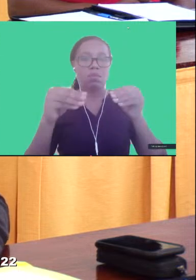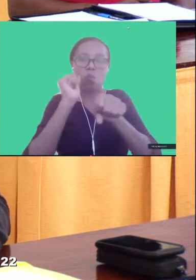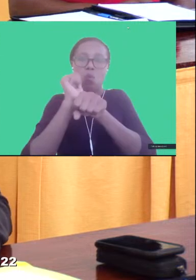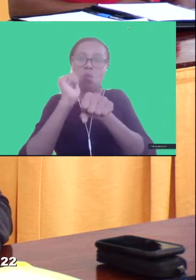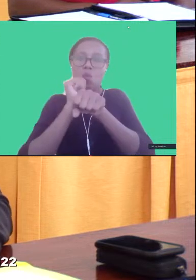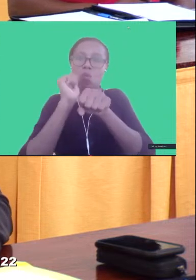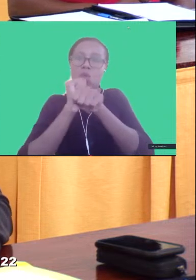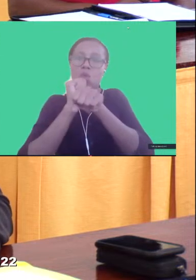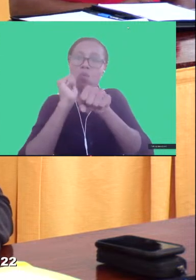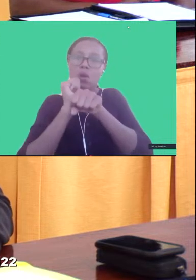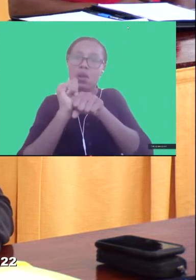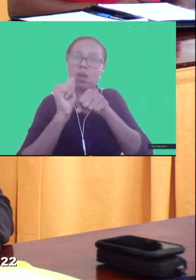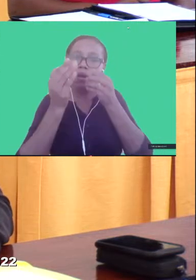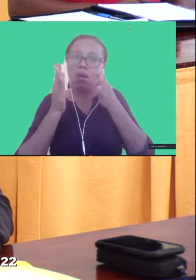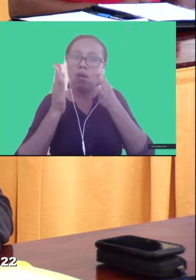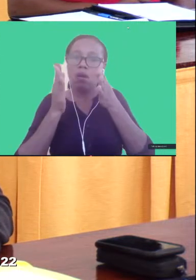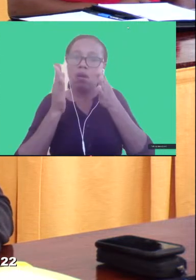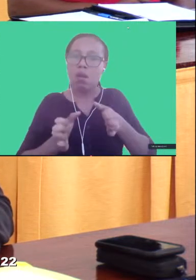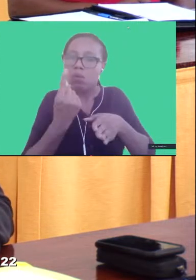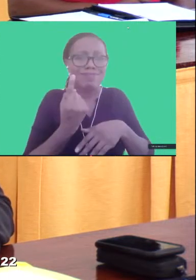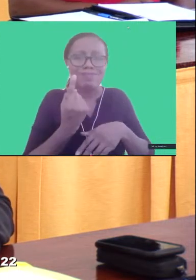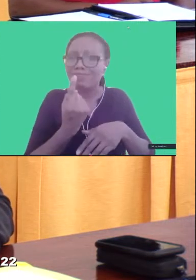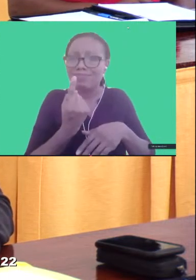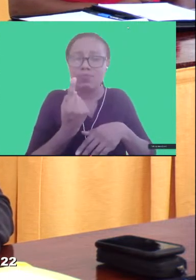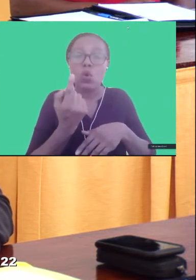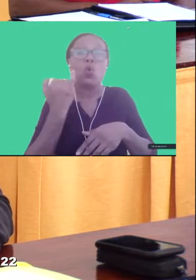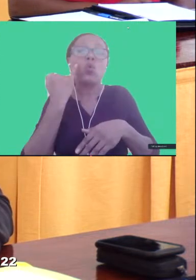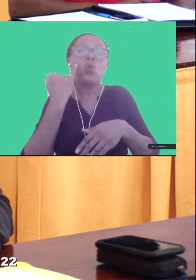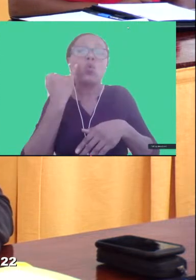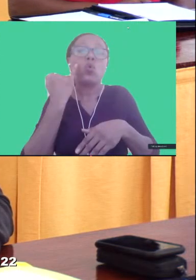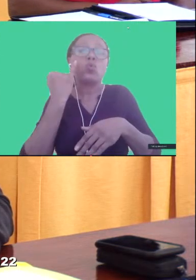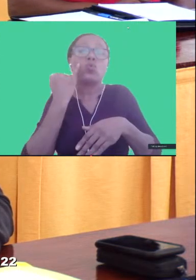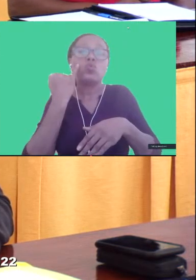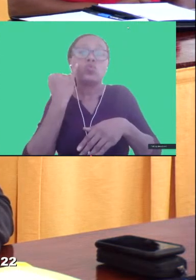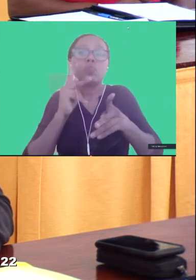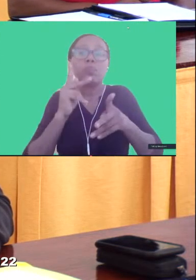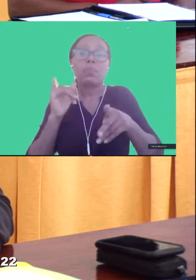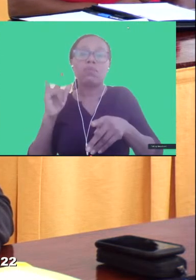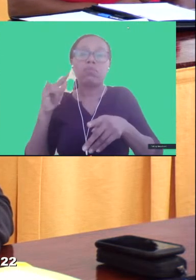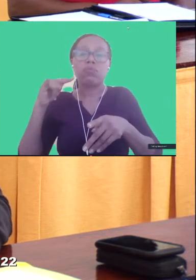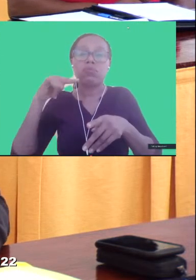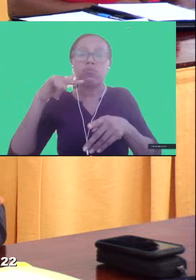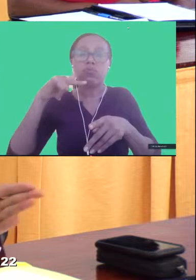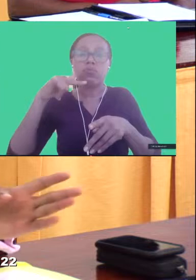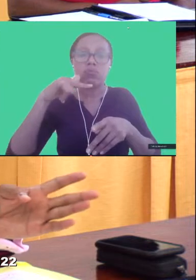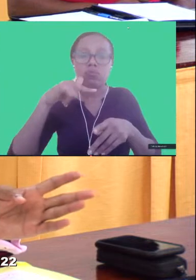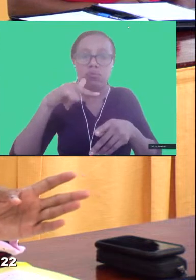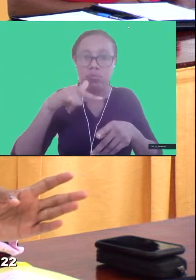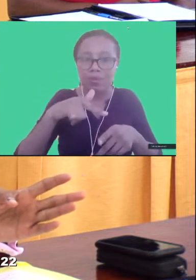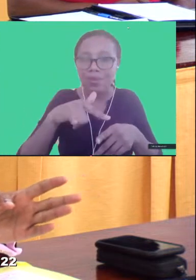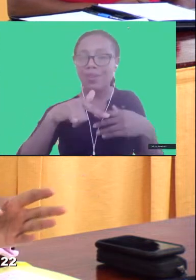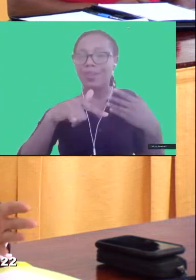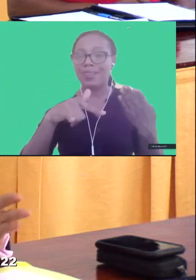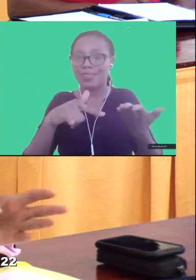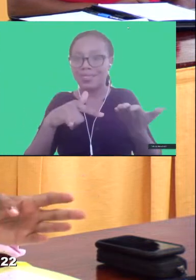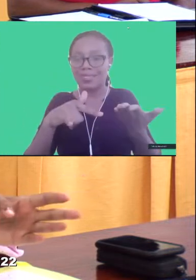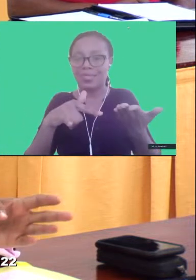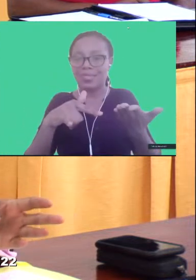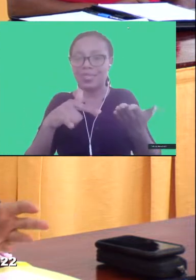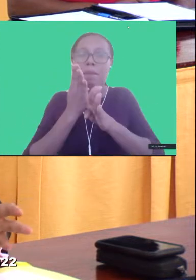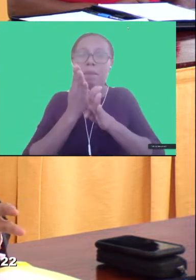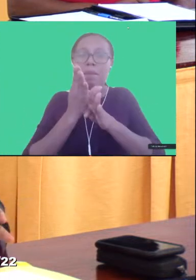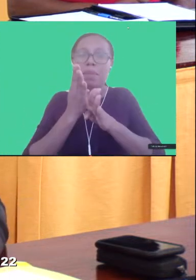and see all of the coconuts being sold and say, oh, I would like to experience that. And the tour bus pulls off, and there may be some seating where people can